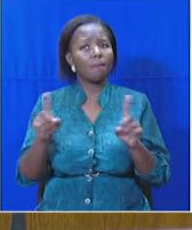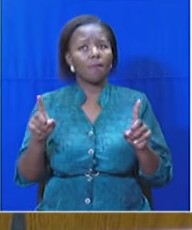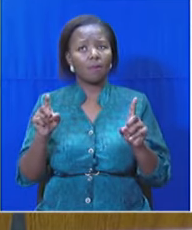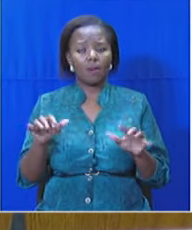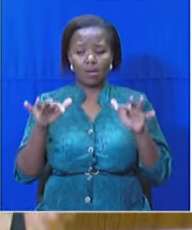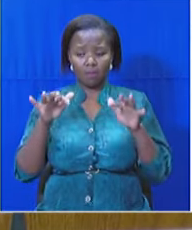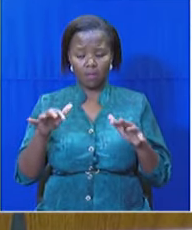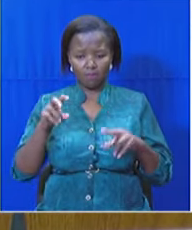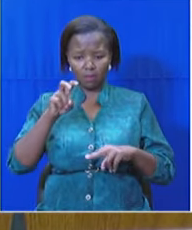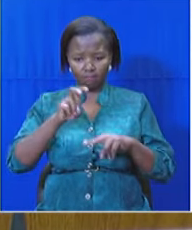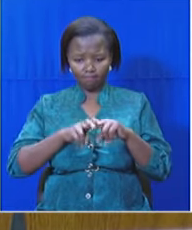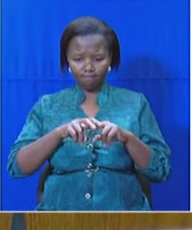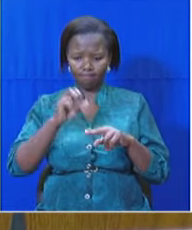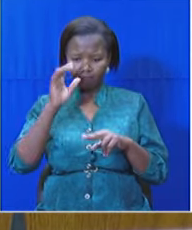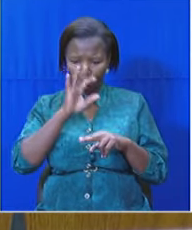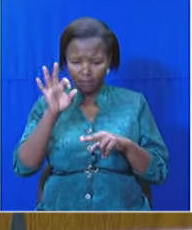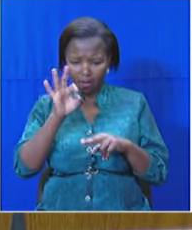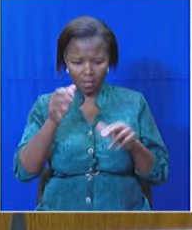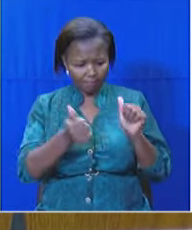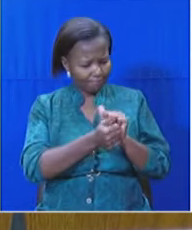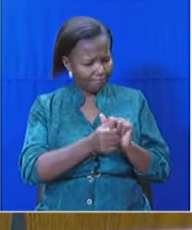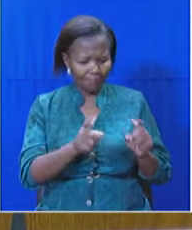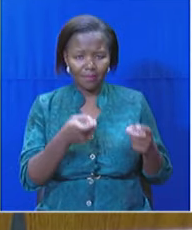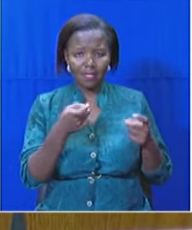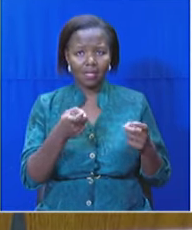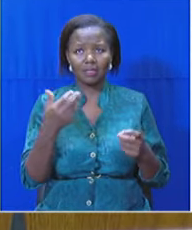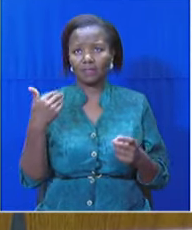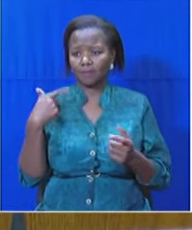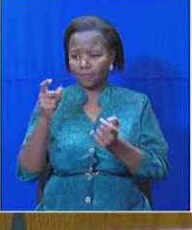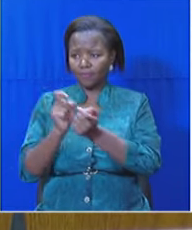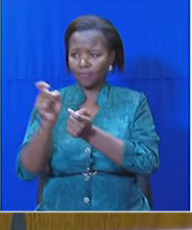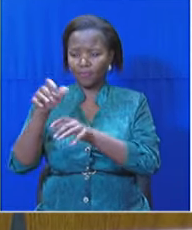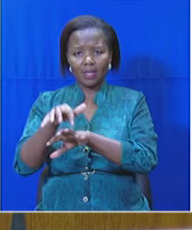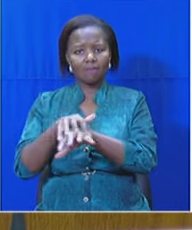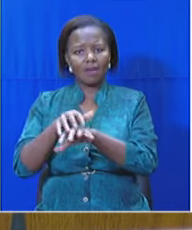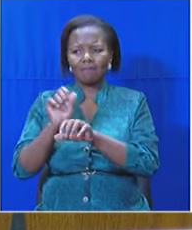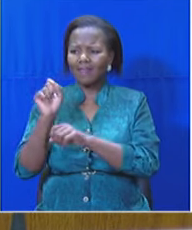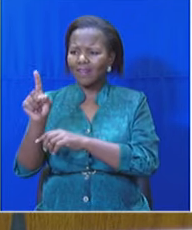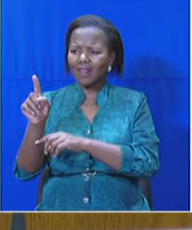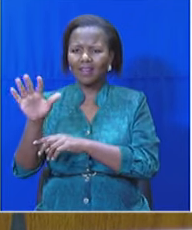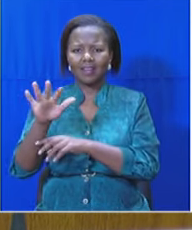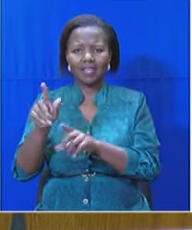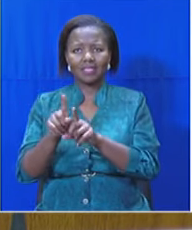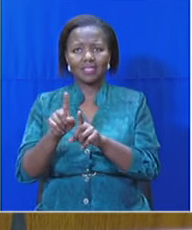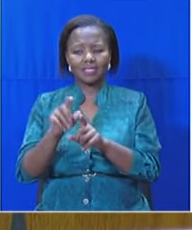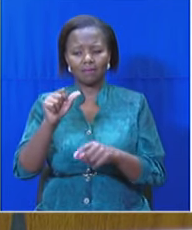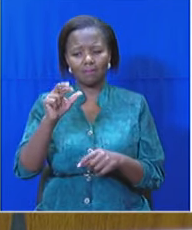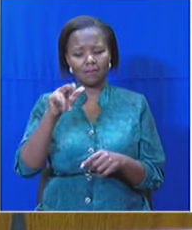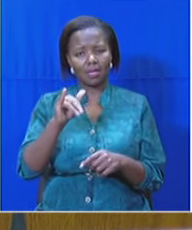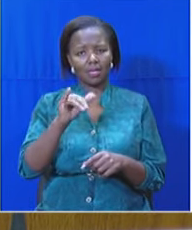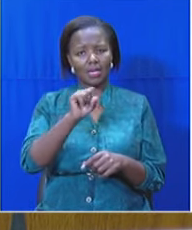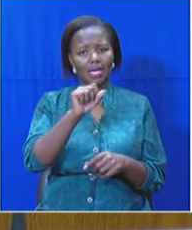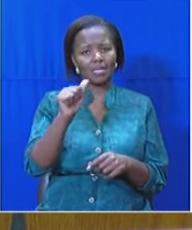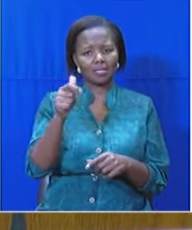sit down and actually start planning with you. I've met with the farmers, FASA and Agri-SA, to talk about